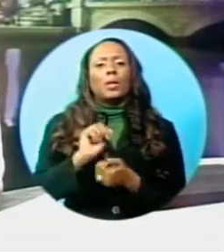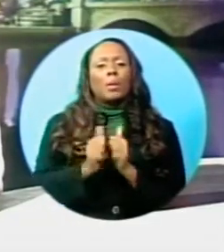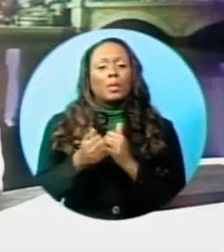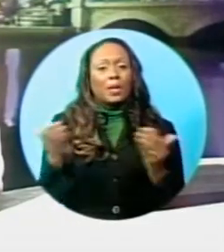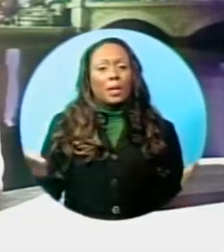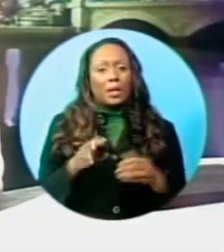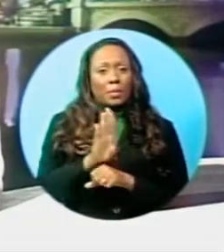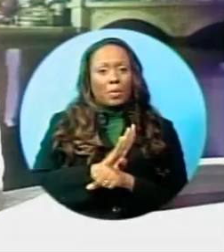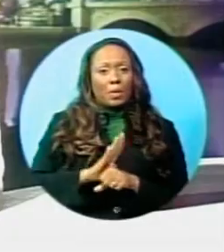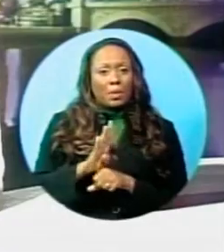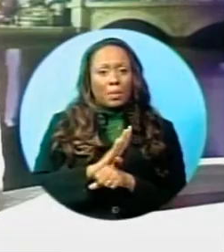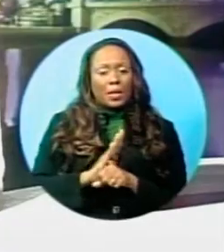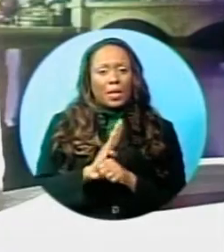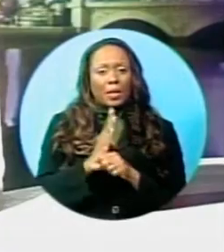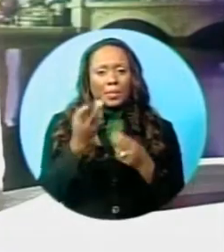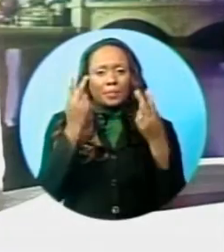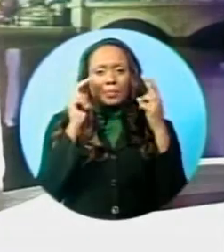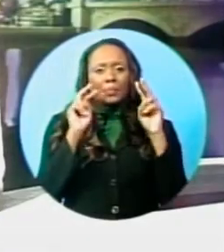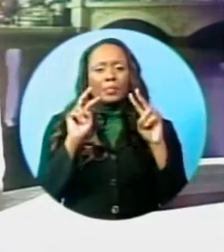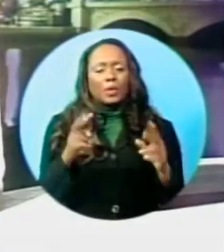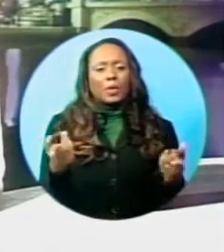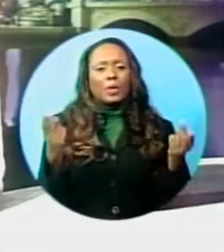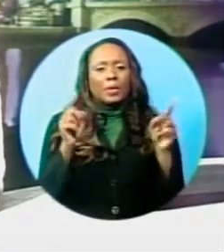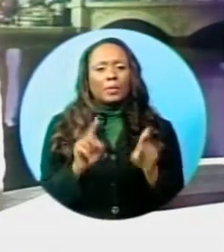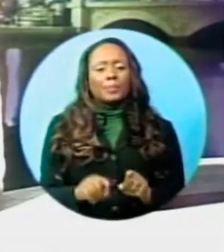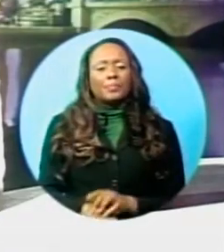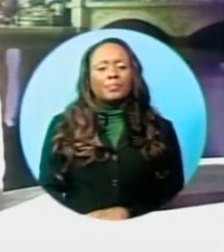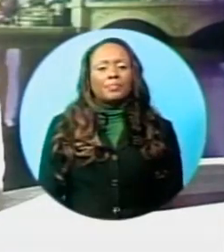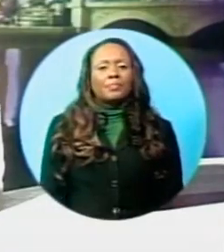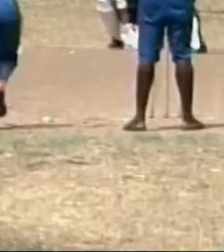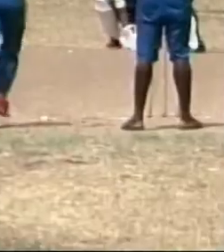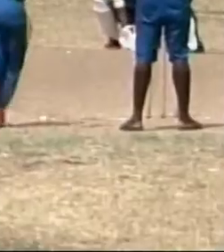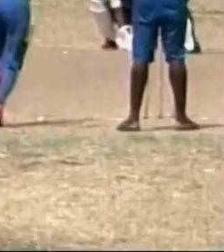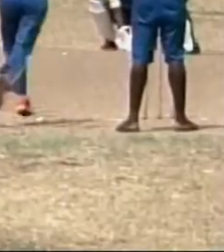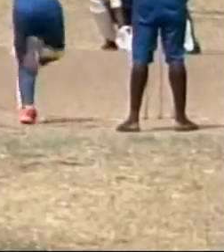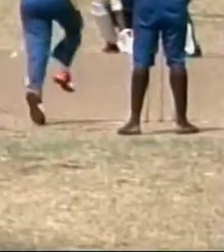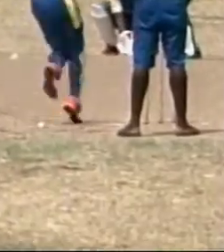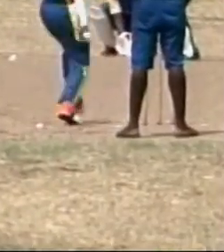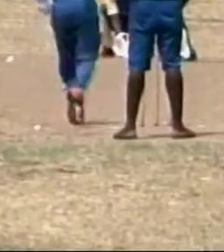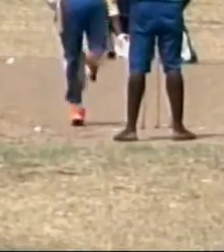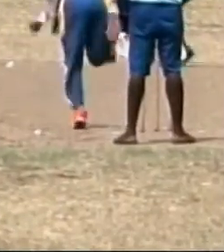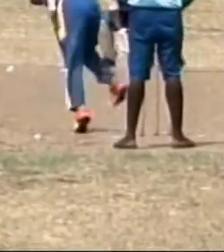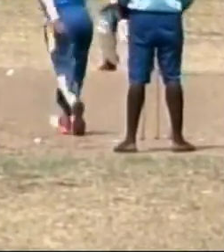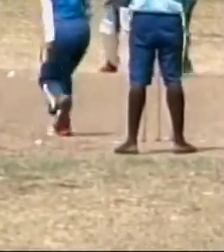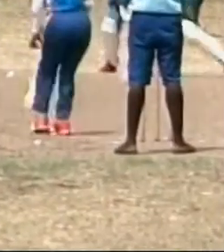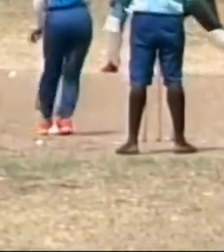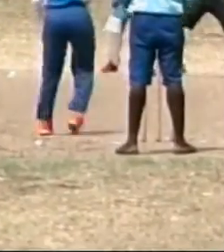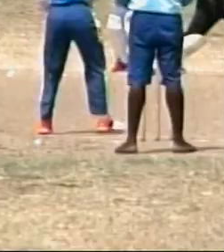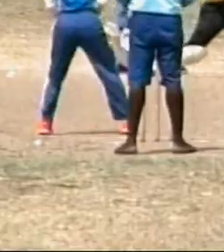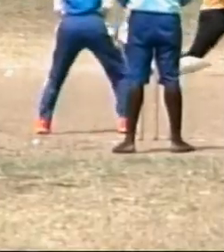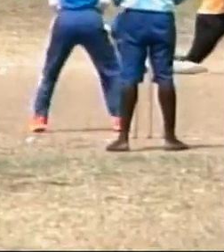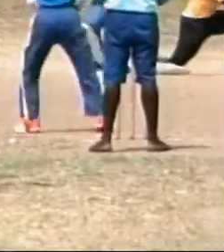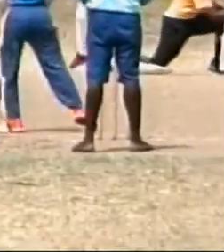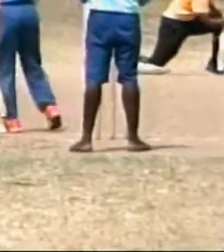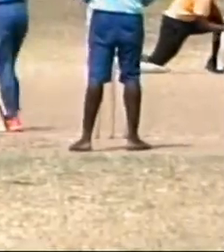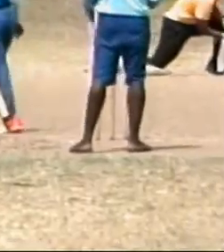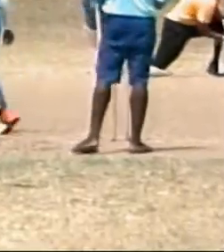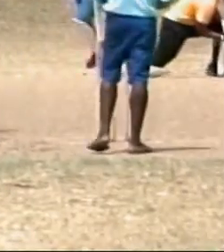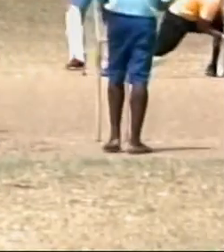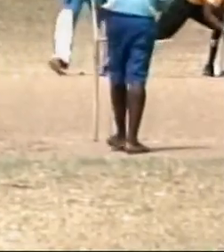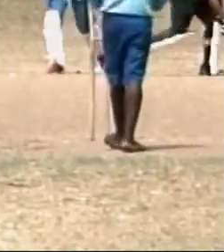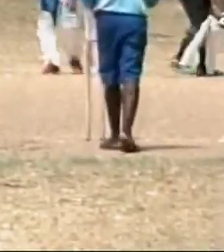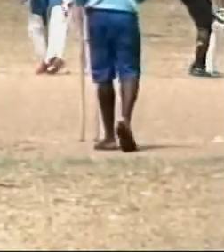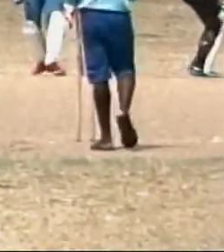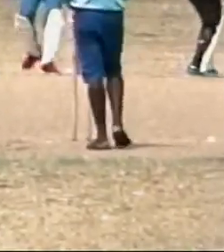were sent in, and CBC's Shane Jones has their innings. Picking up the action with the Blackbirds, losing